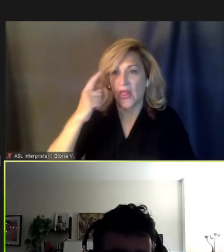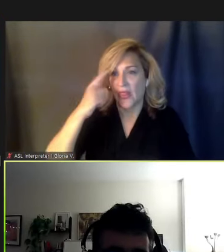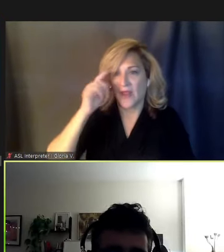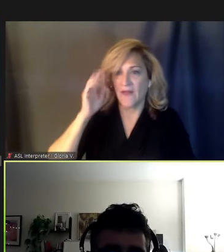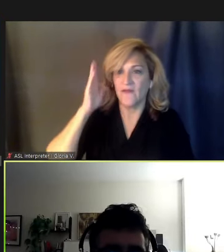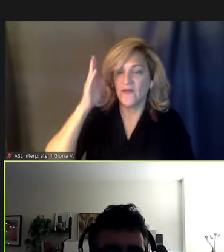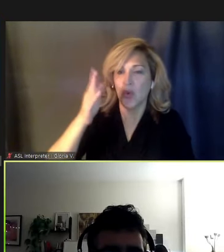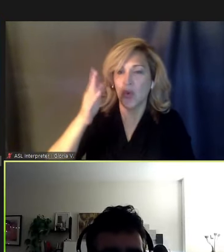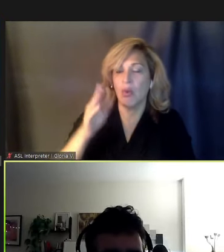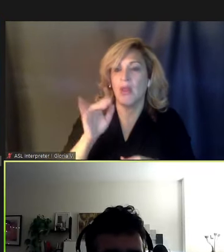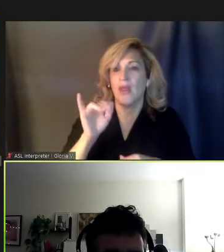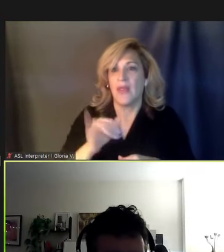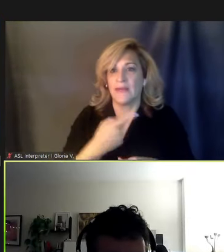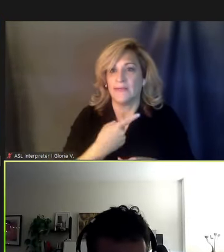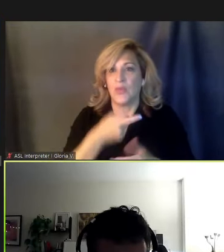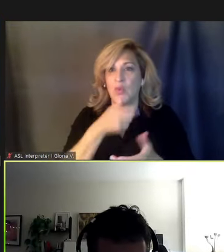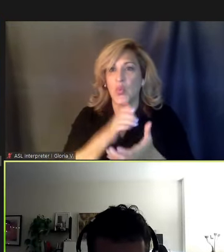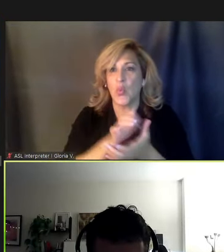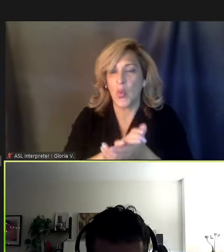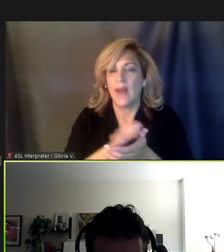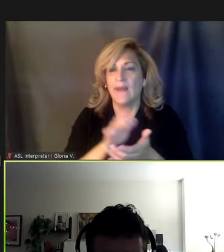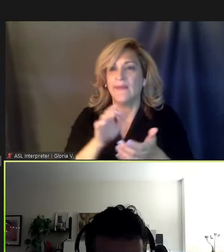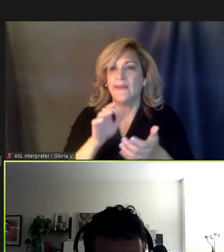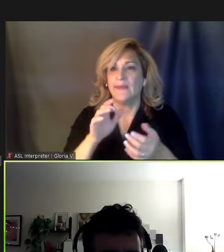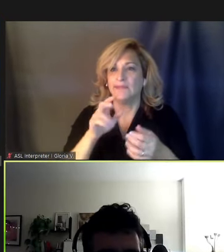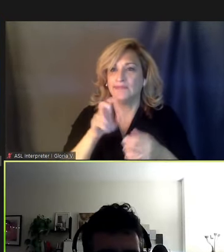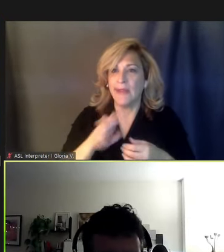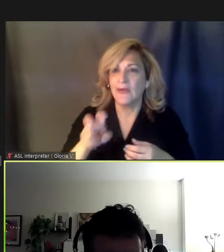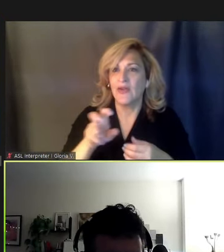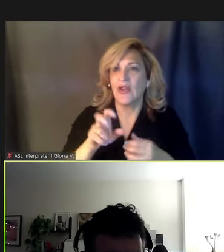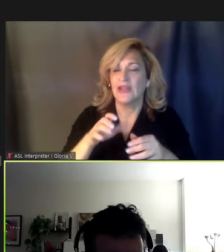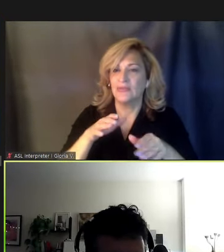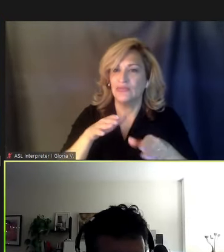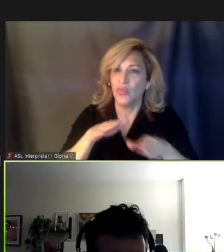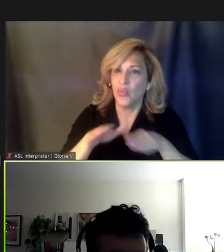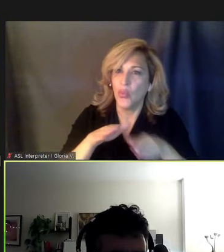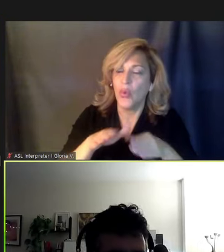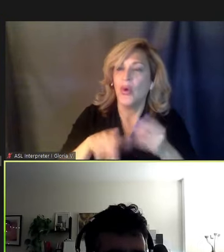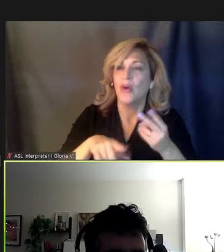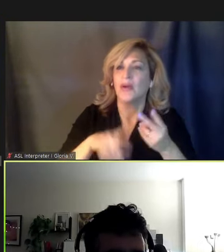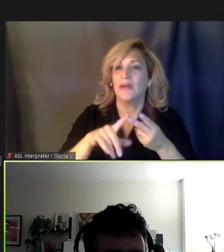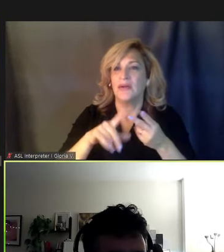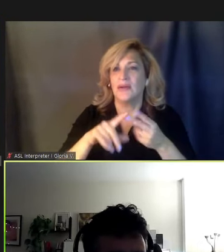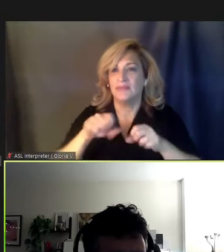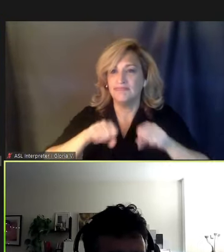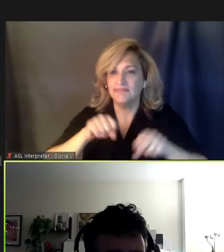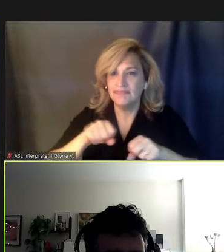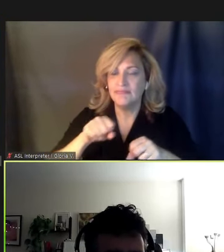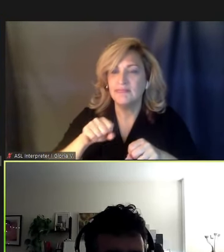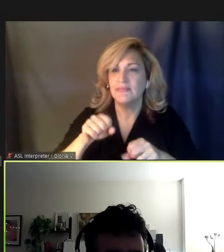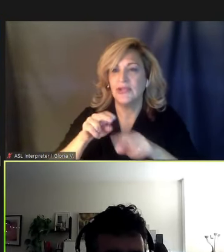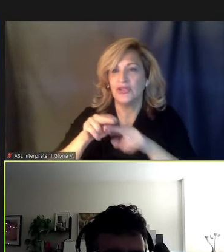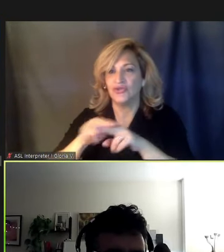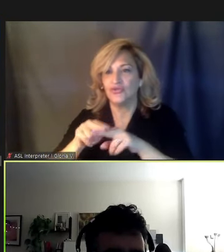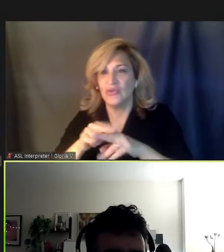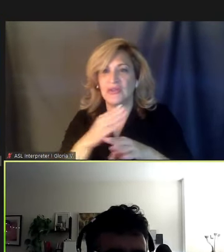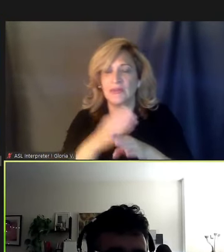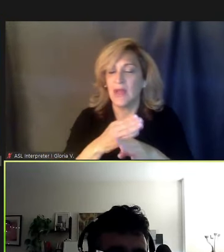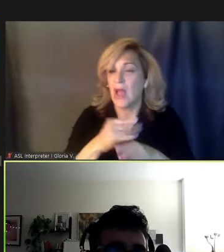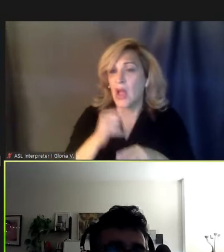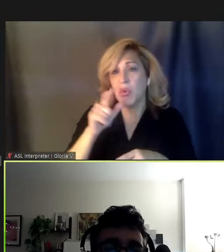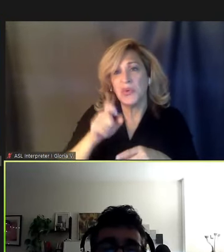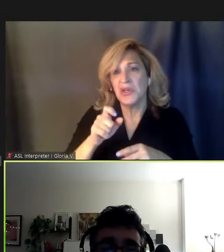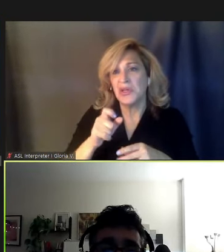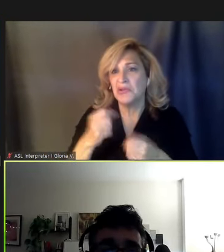my wife and I to navigate city streets on foot, bike, and public transportation. I don't need a car to do most things, and most